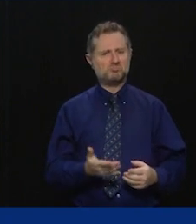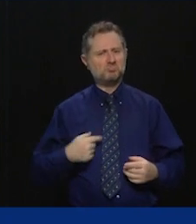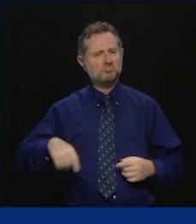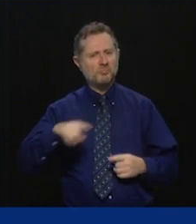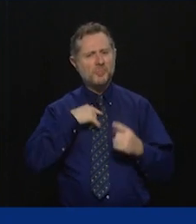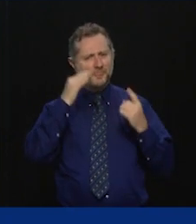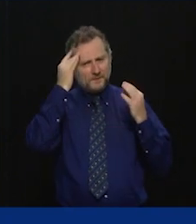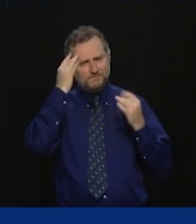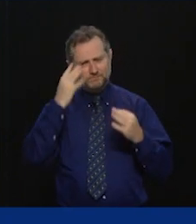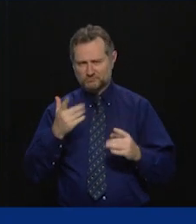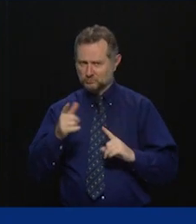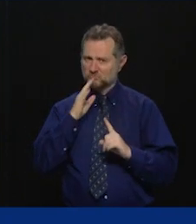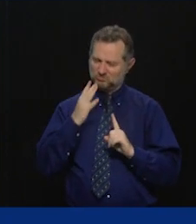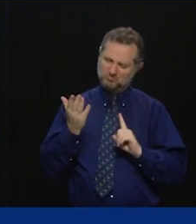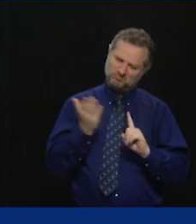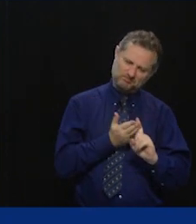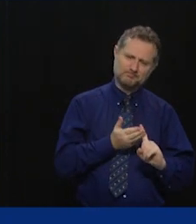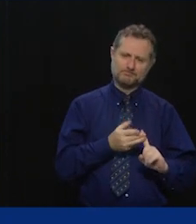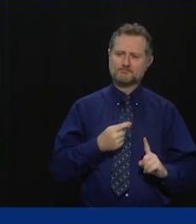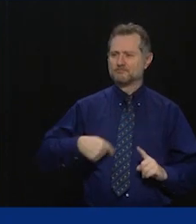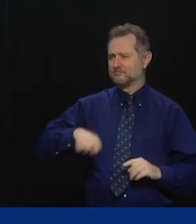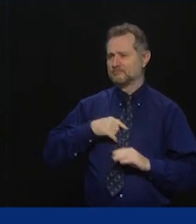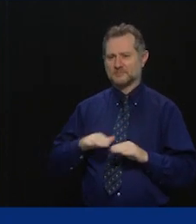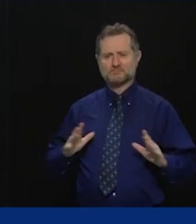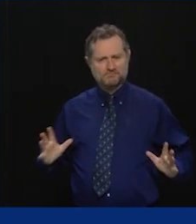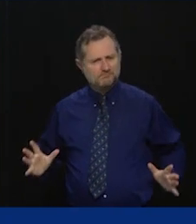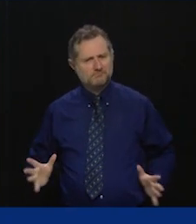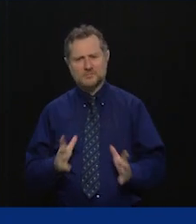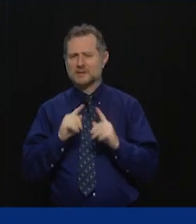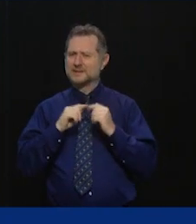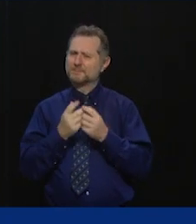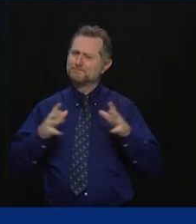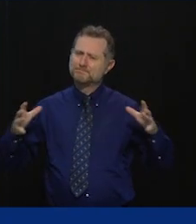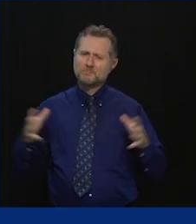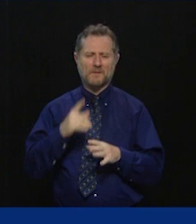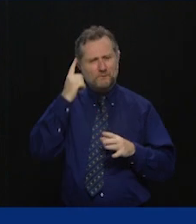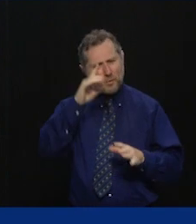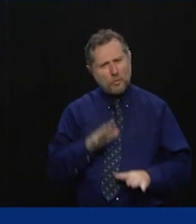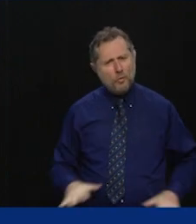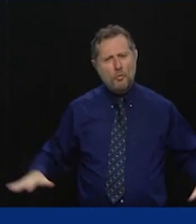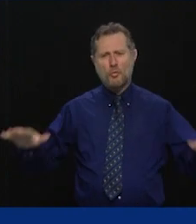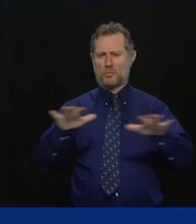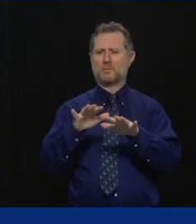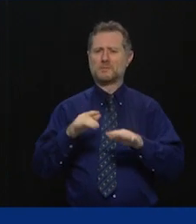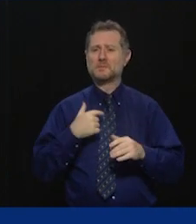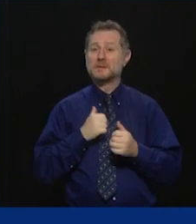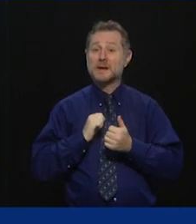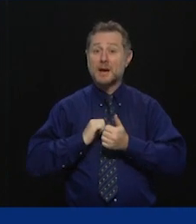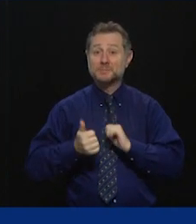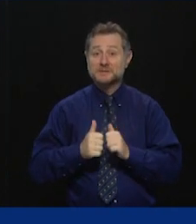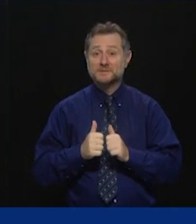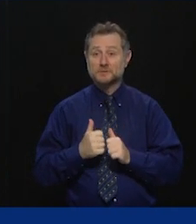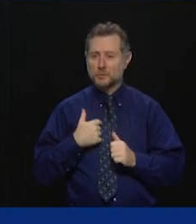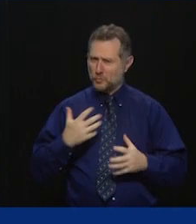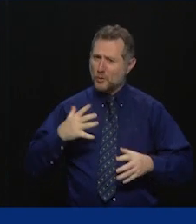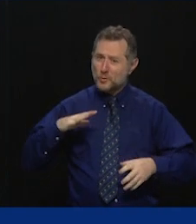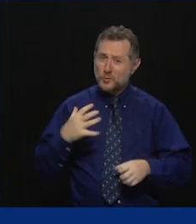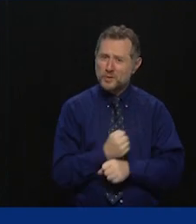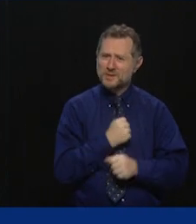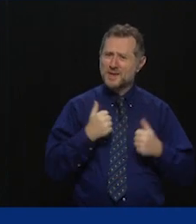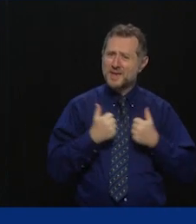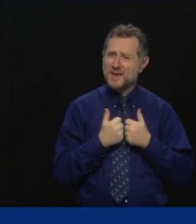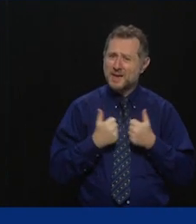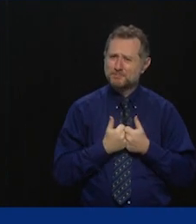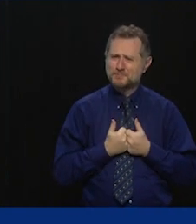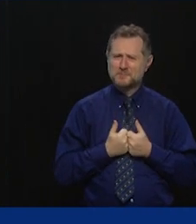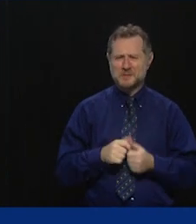is a team effort for all New Yorkers. And I'm very competitive. I want to win this game. I want to beat back COVID. I want to emerge victorious.